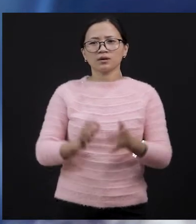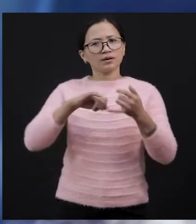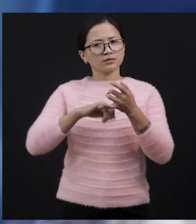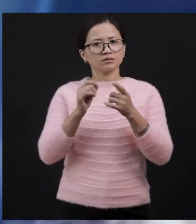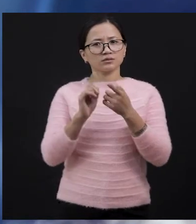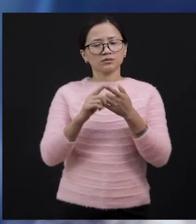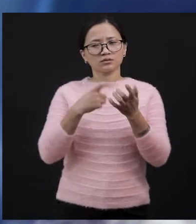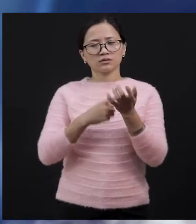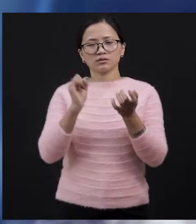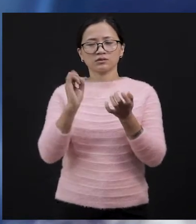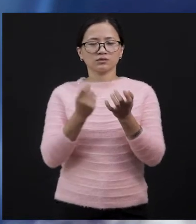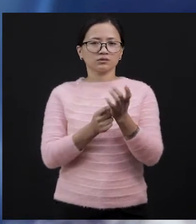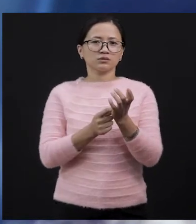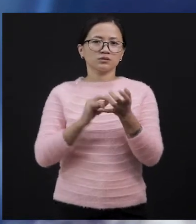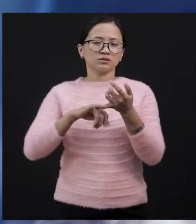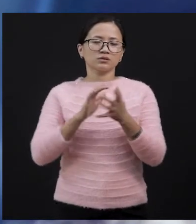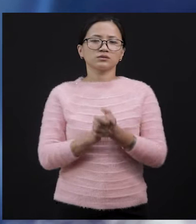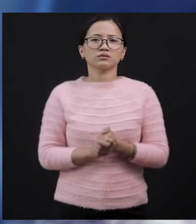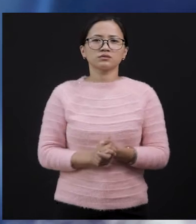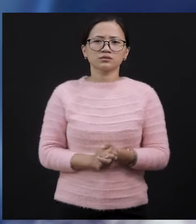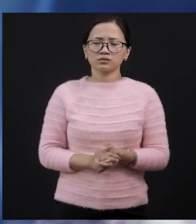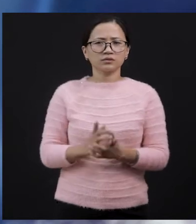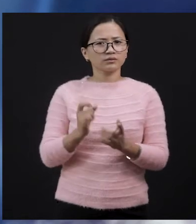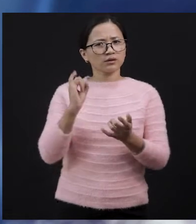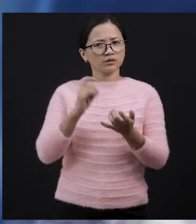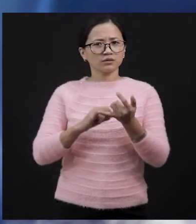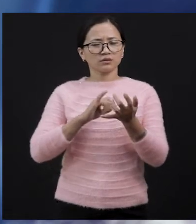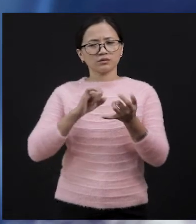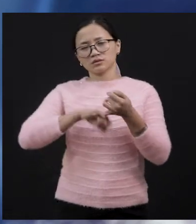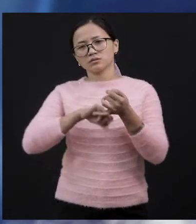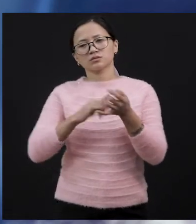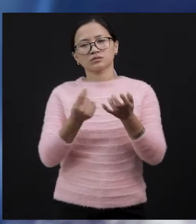serious issue. It is very important.